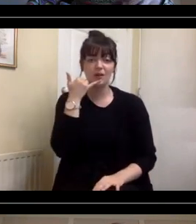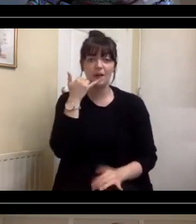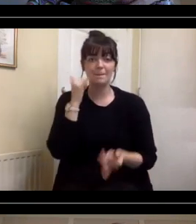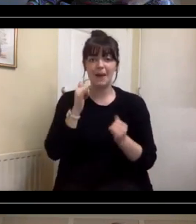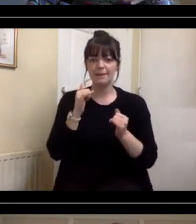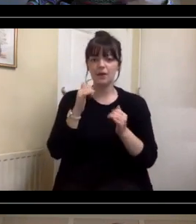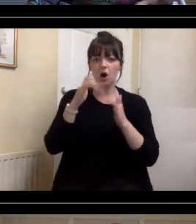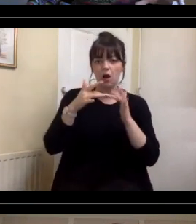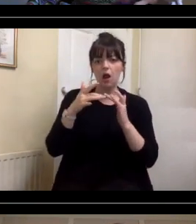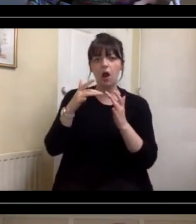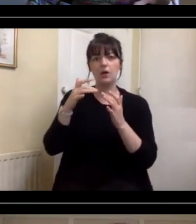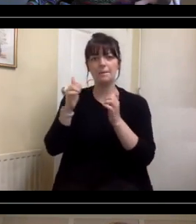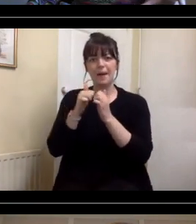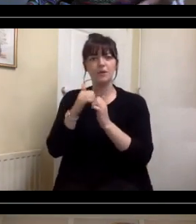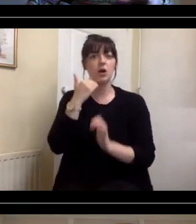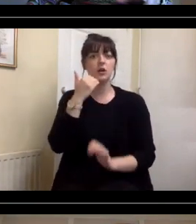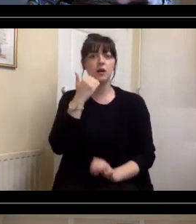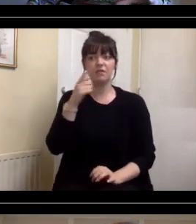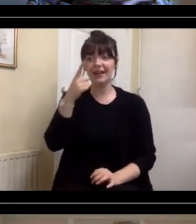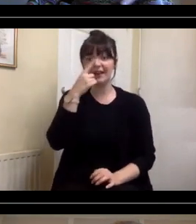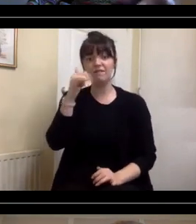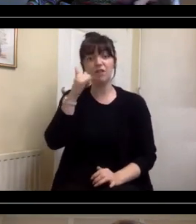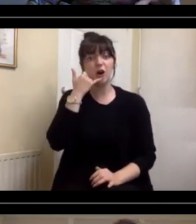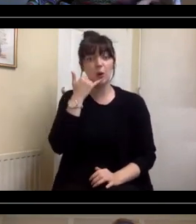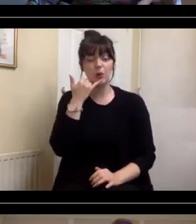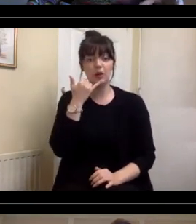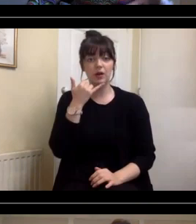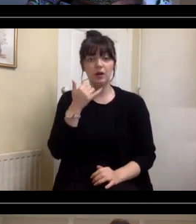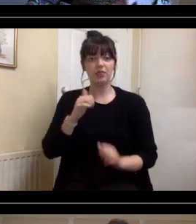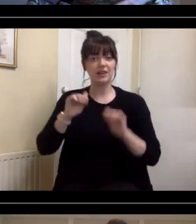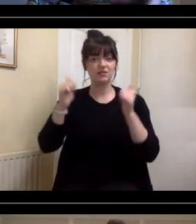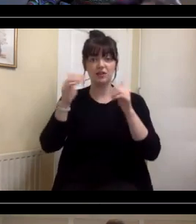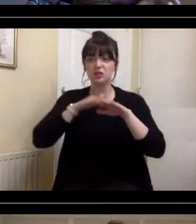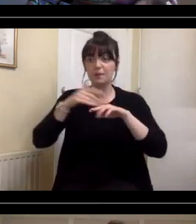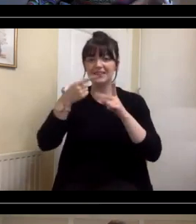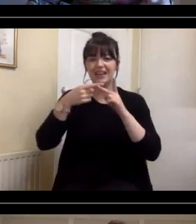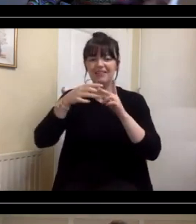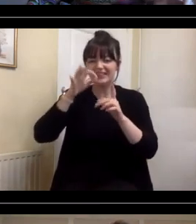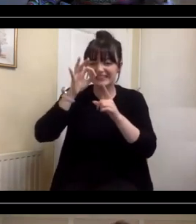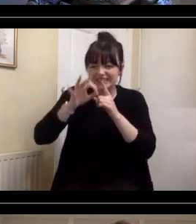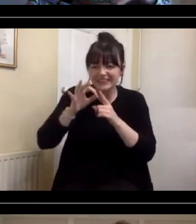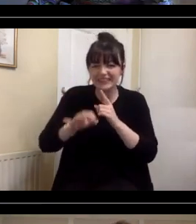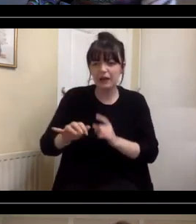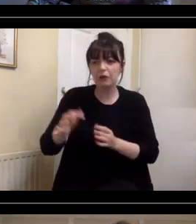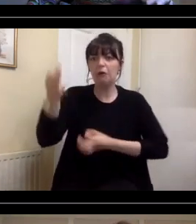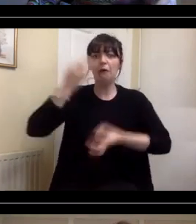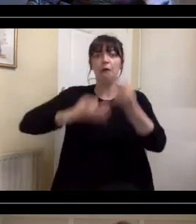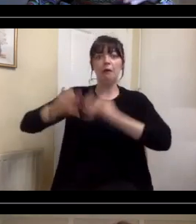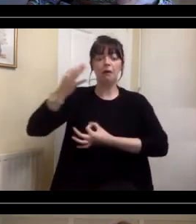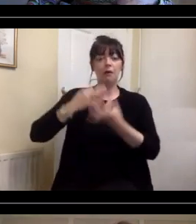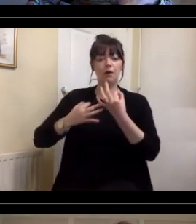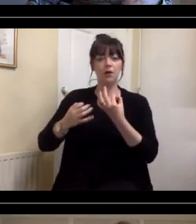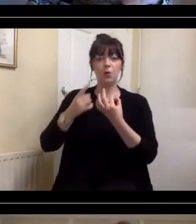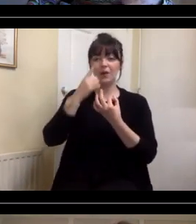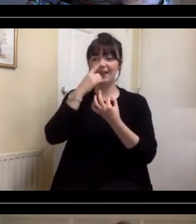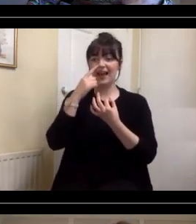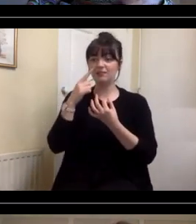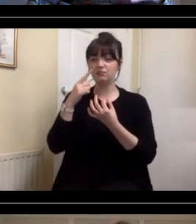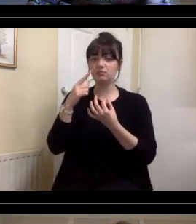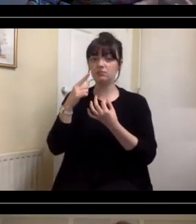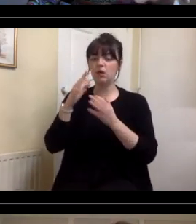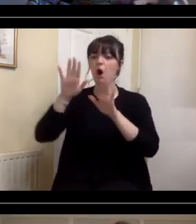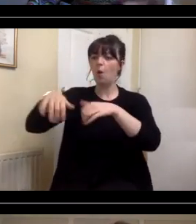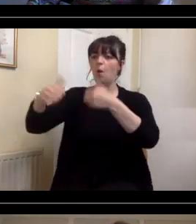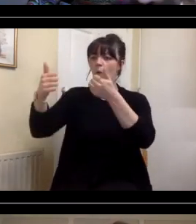service and ask us a question, no matter how detailed or no matter how big. And we can then put people directly in touch